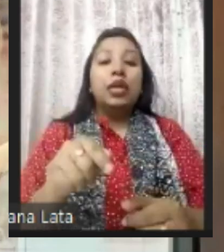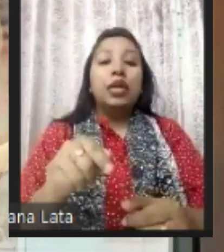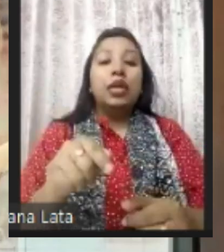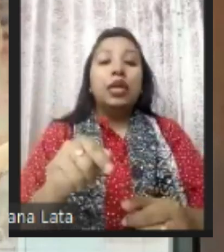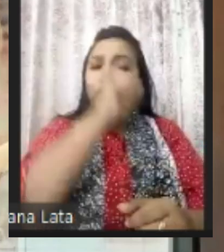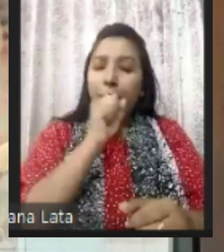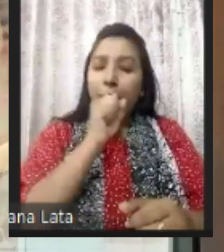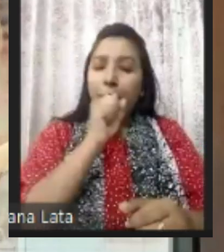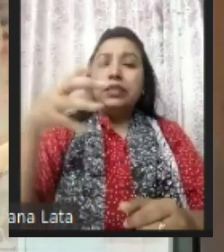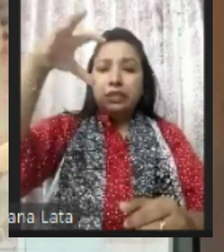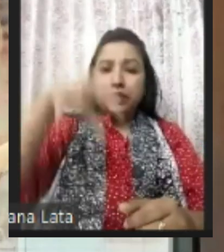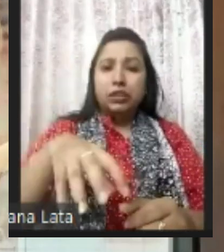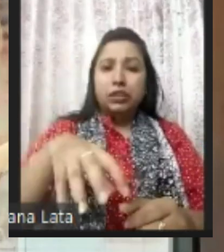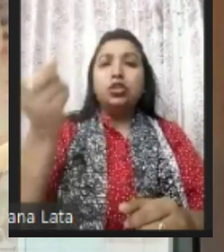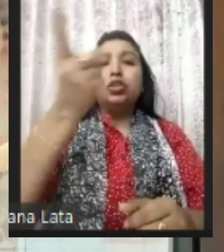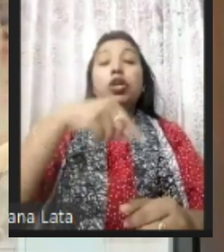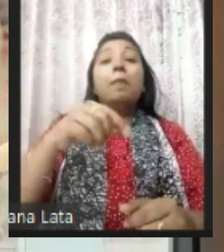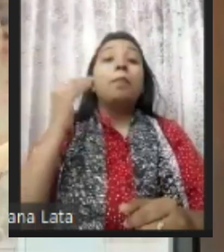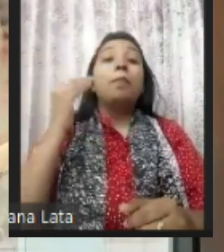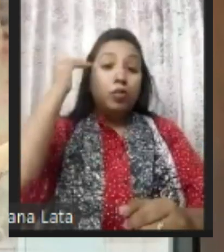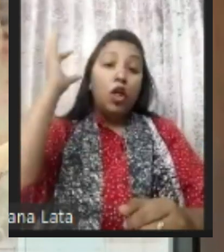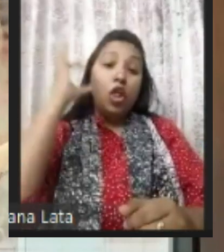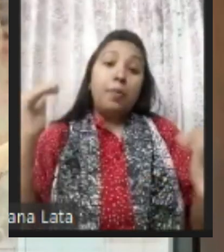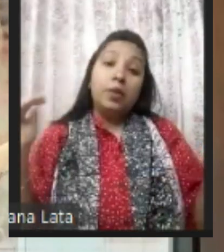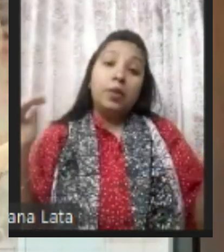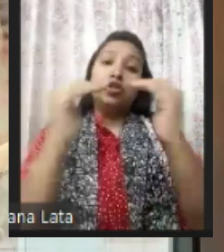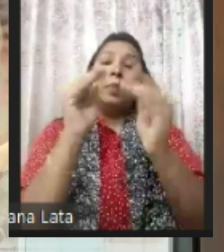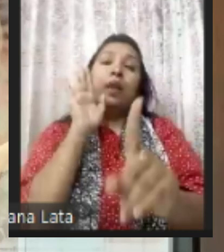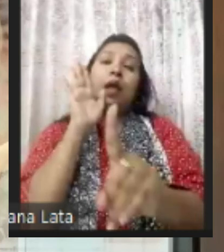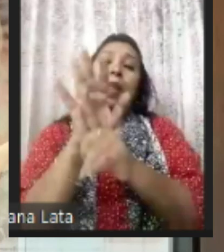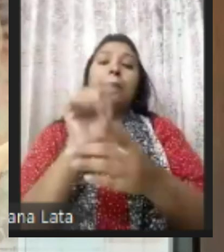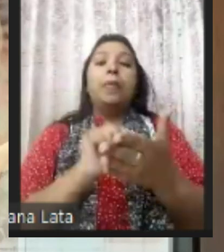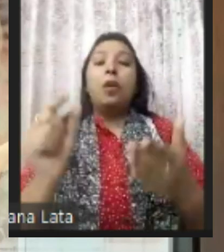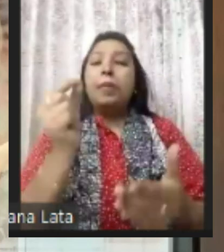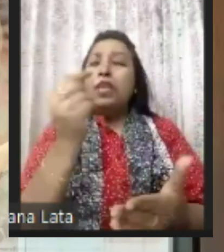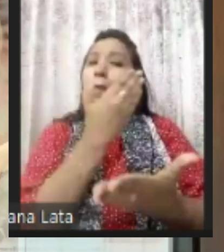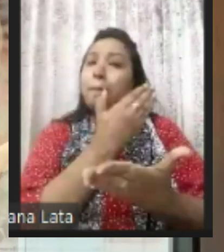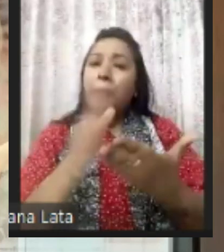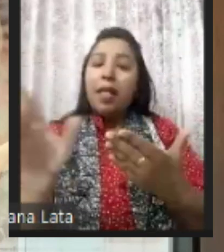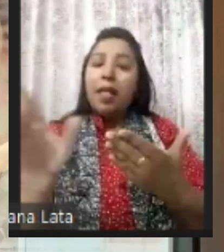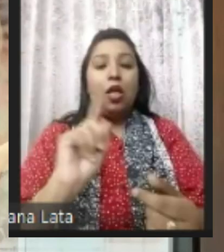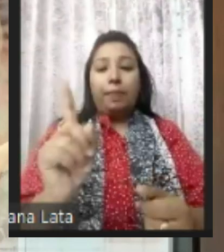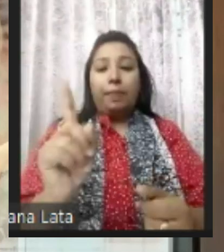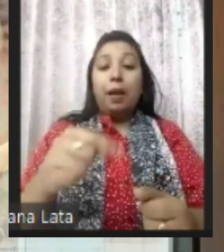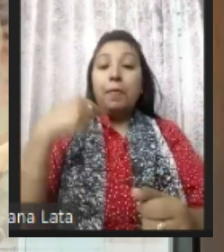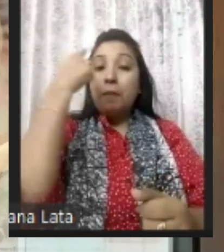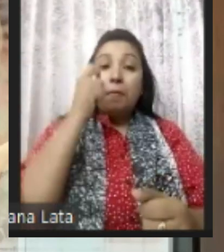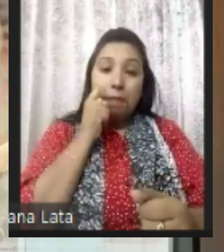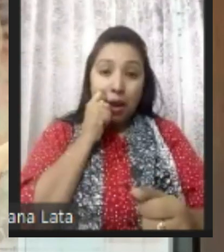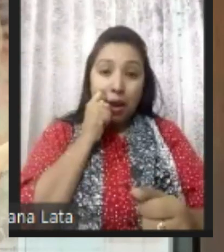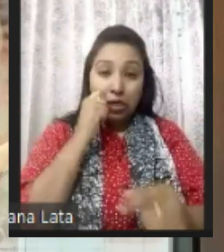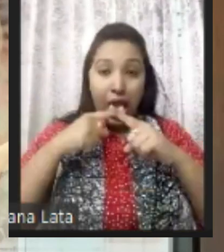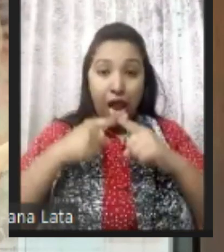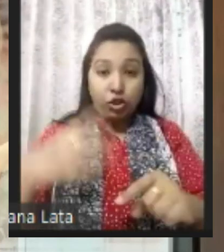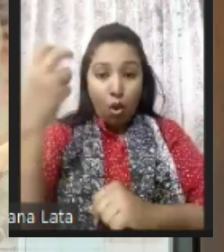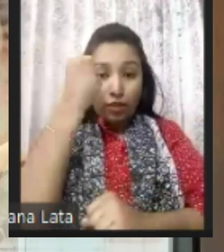society, free from exploitation, a society in which the rule of law, fundamental human rights, freedom,